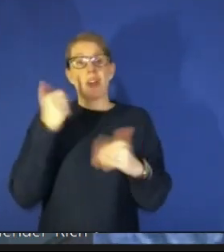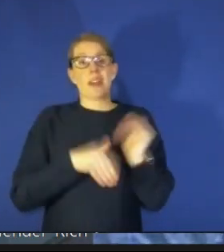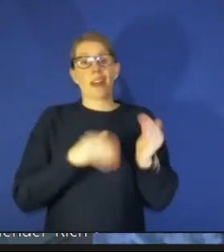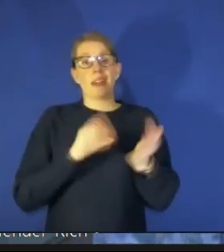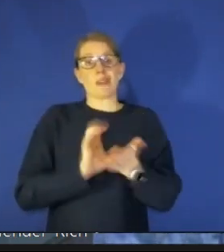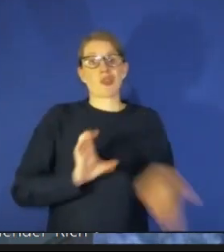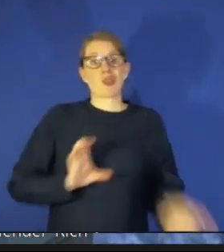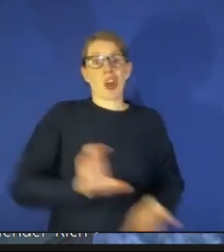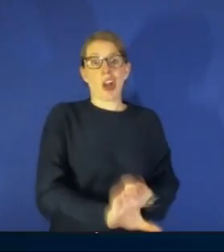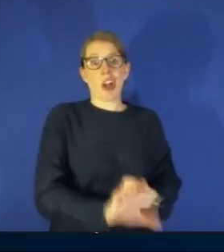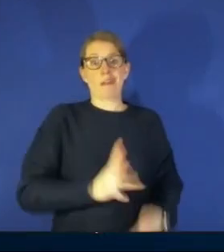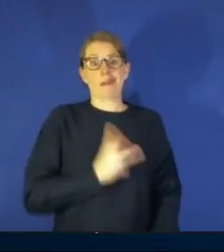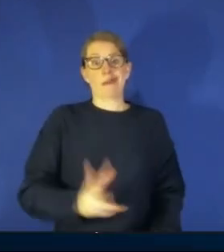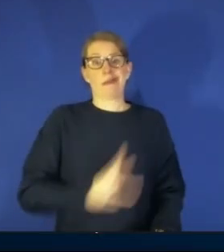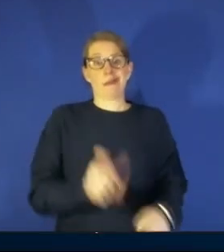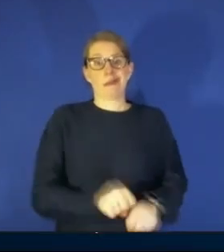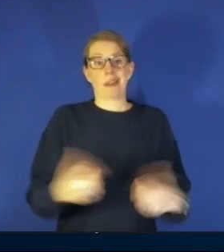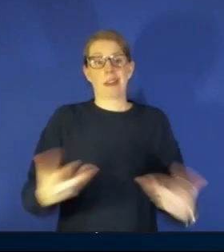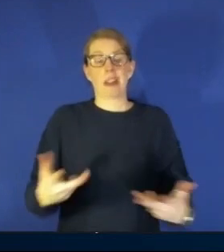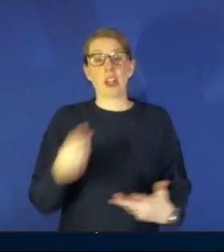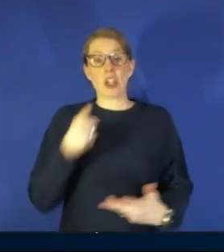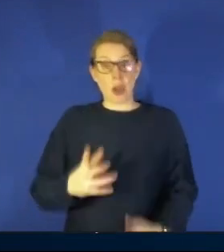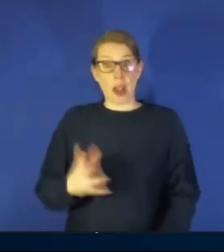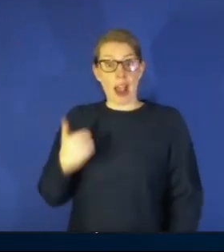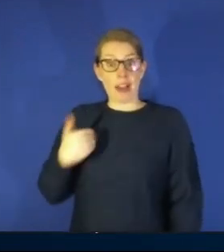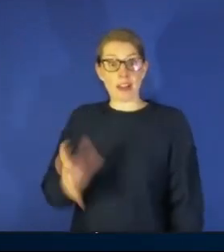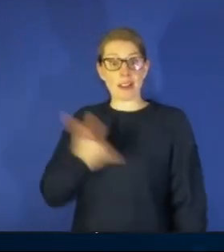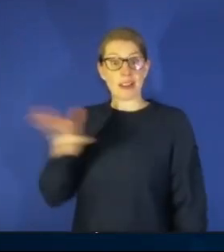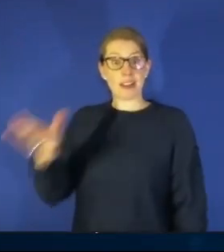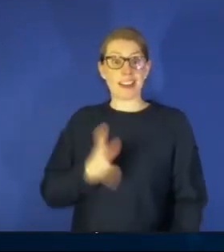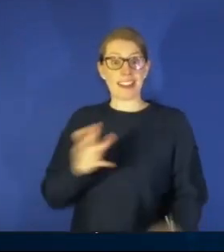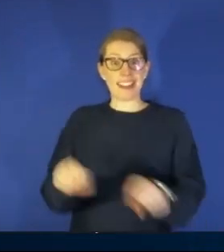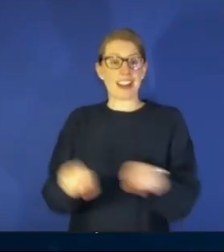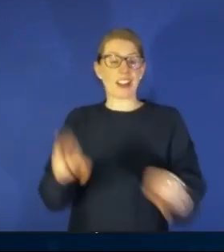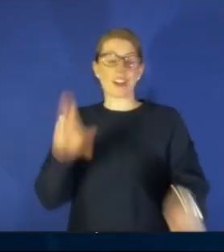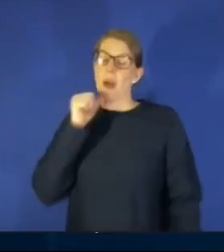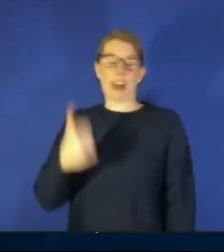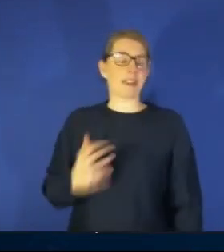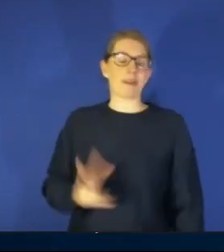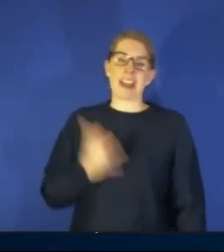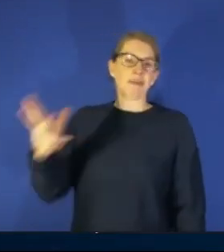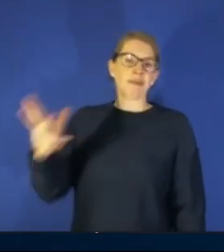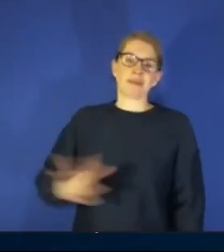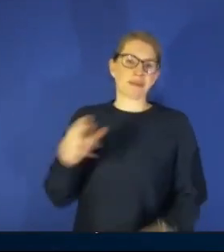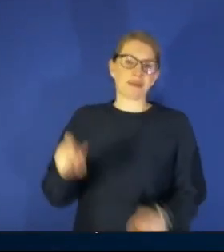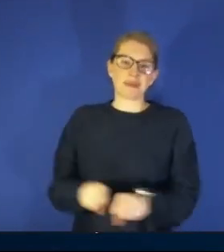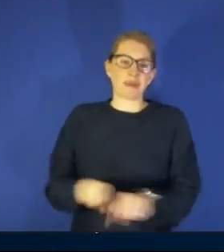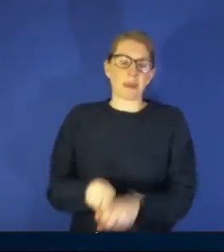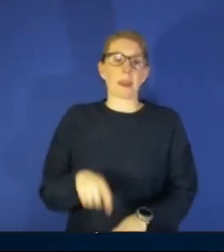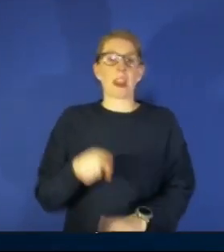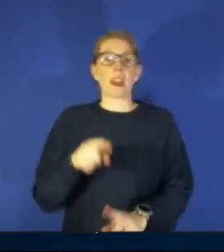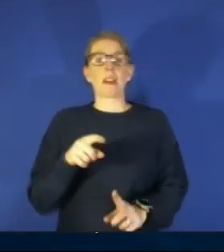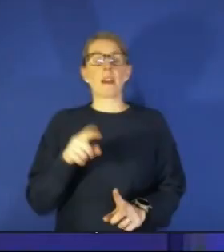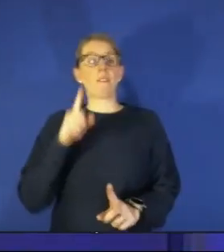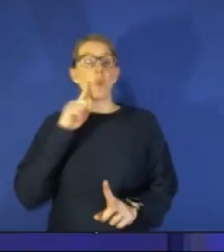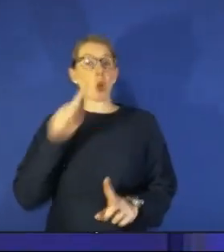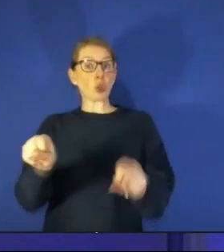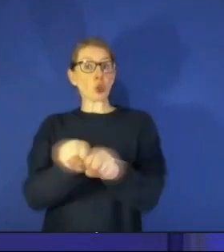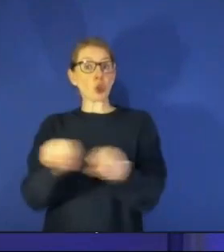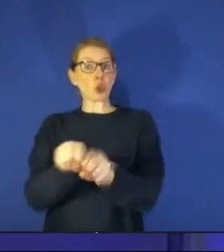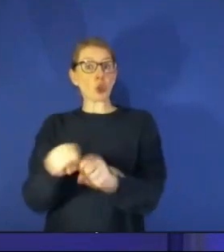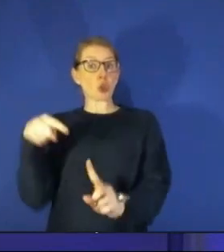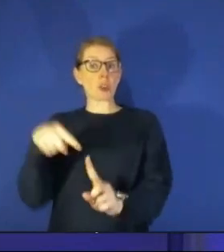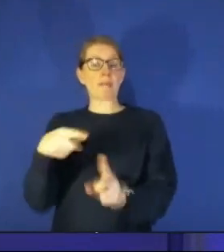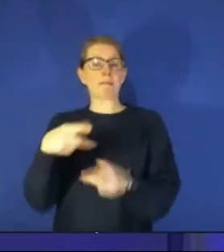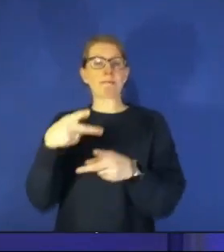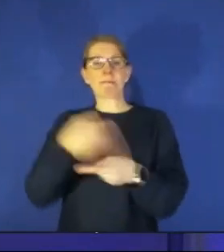are out there. Frank, do you have fancy schmancies? No, I don't have fancy schmancies. The deal is for shoes, you have to sort of keep track, and I know